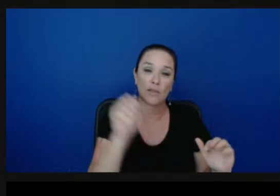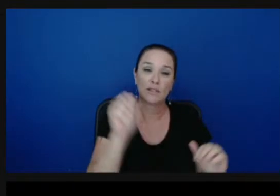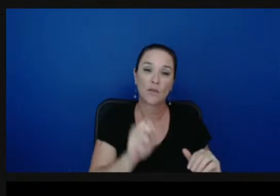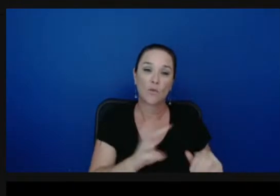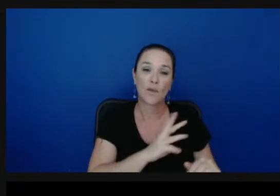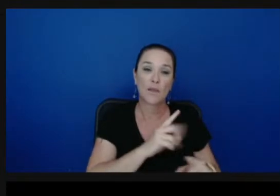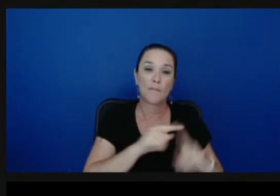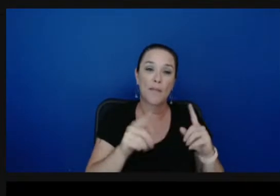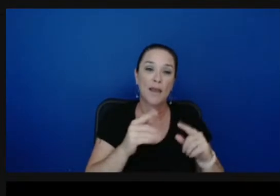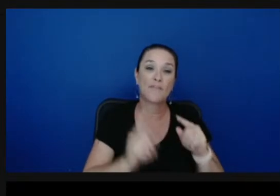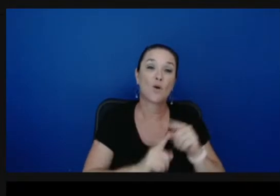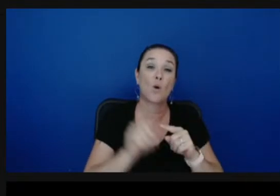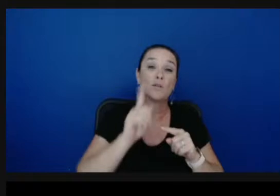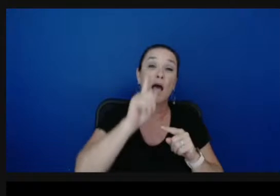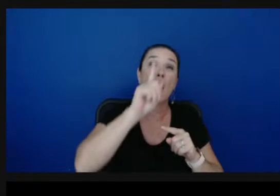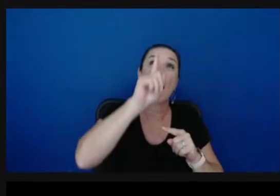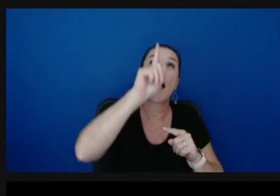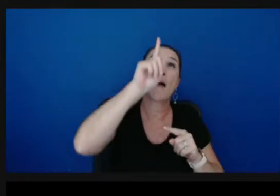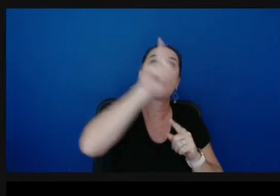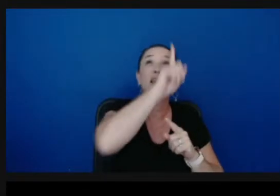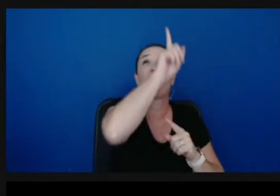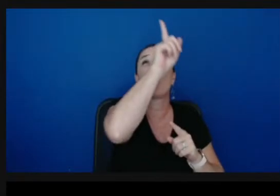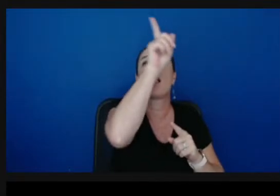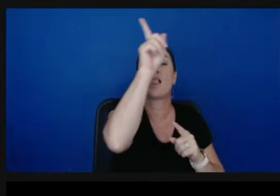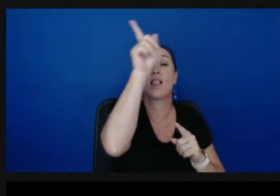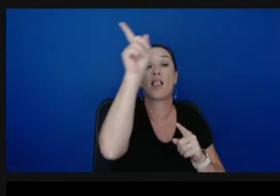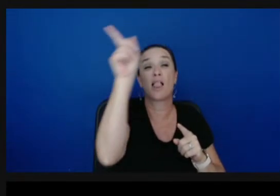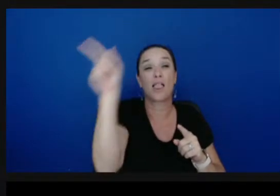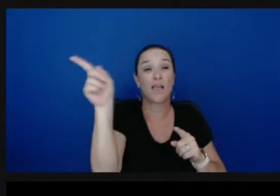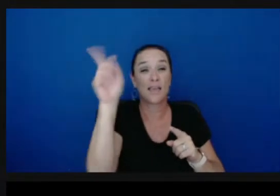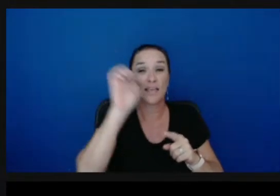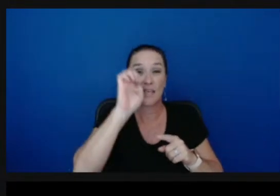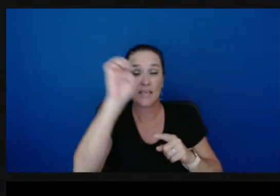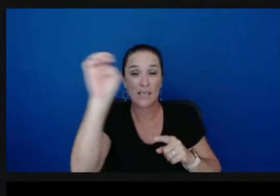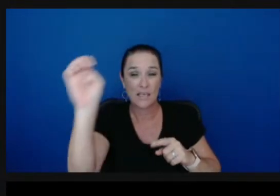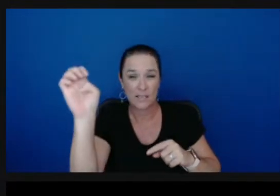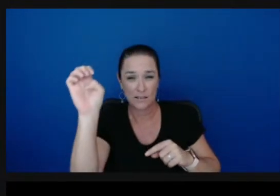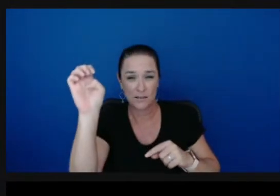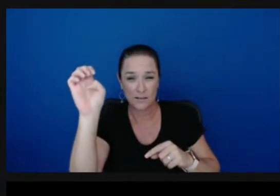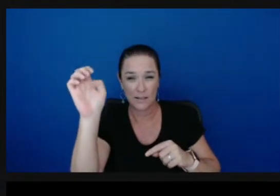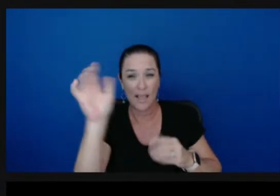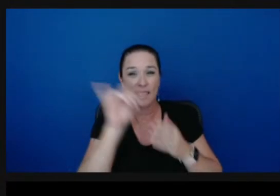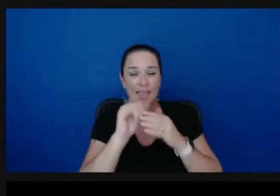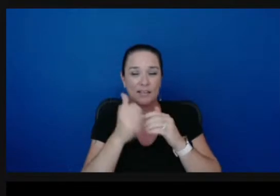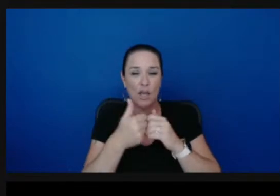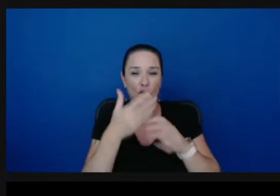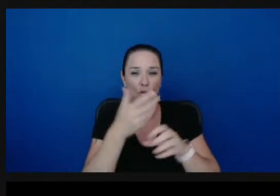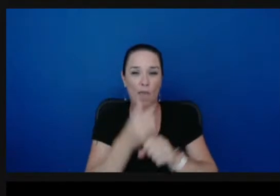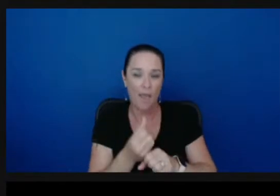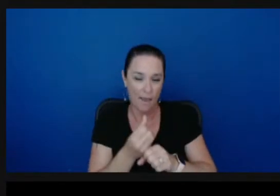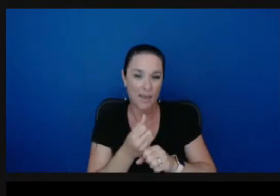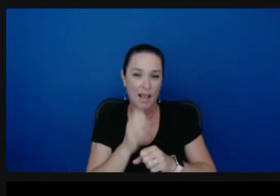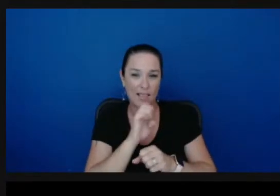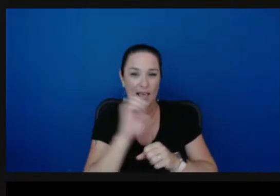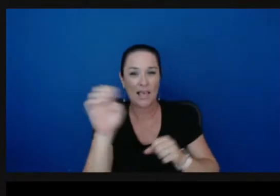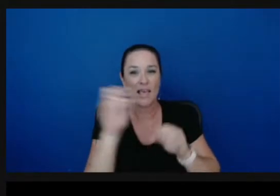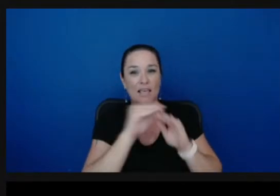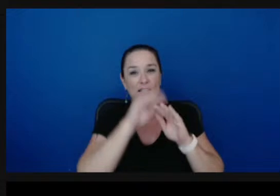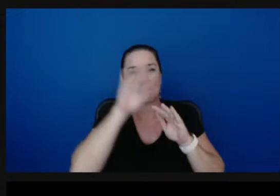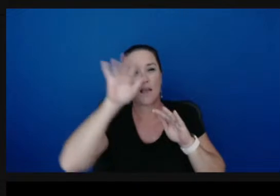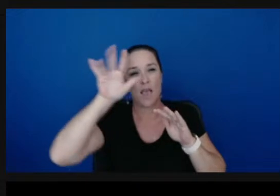going to blow back across the island to the east, and that's how you can get an eastward facing